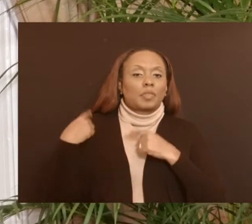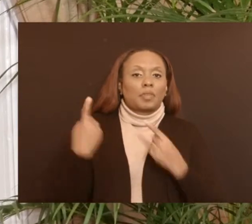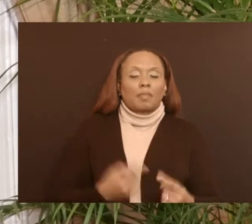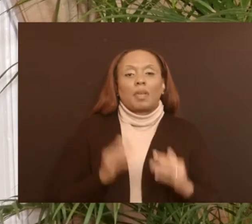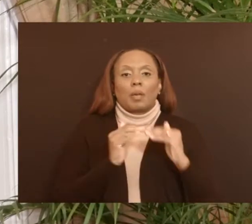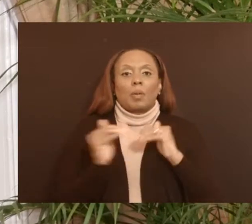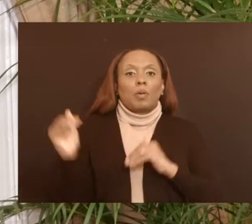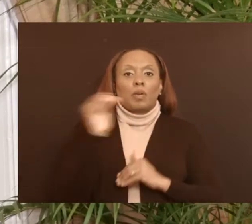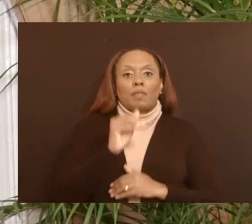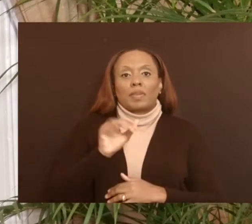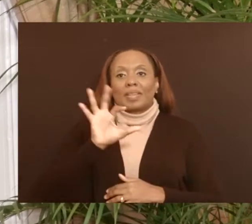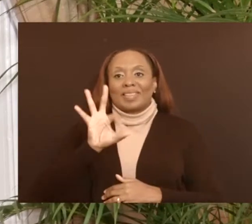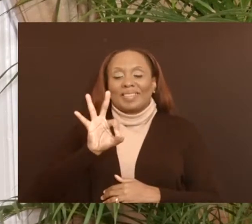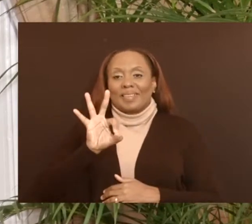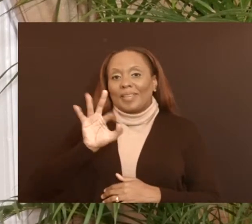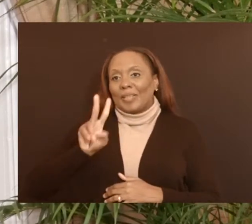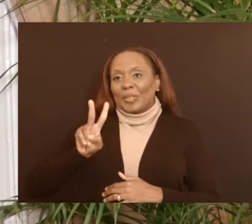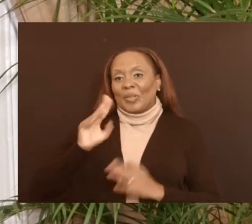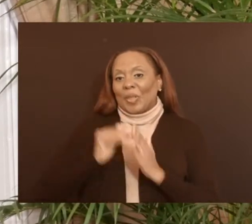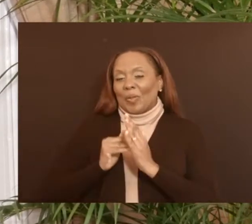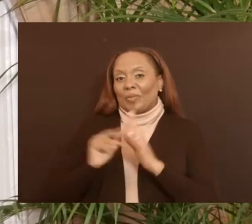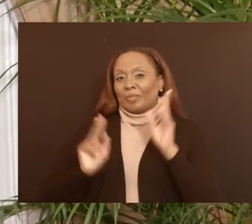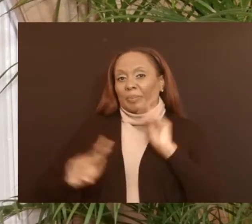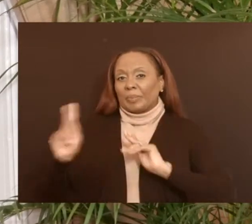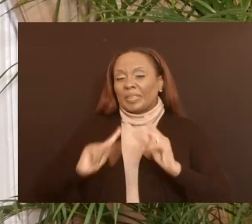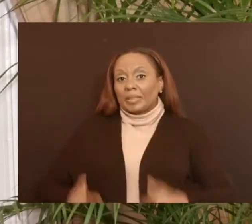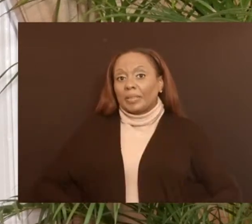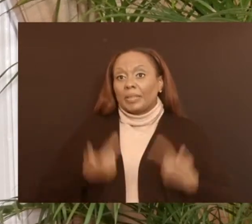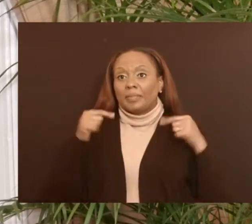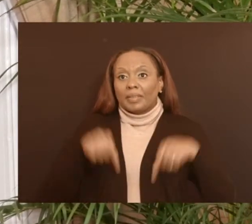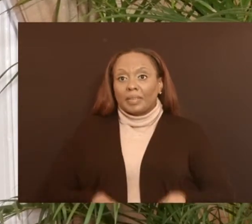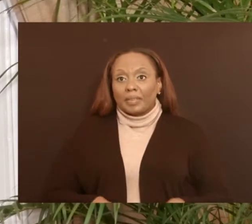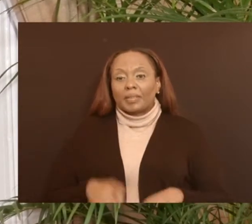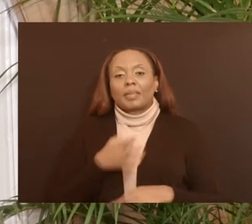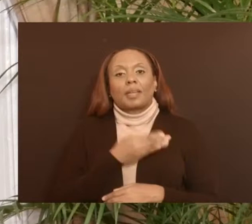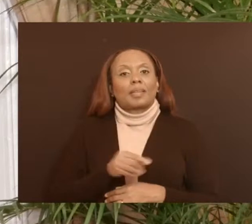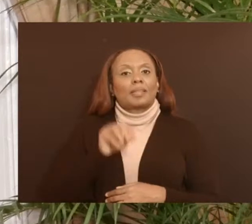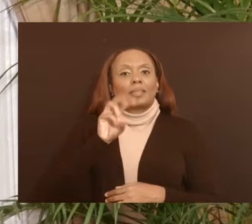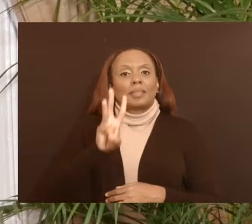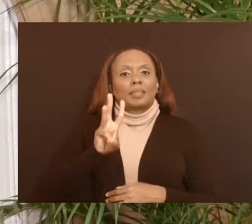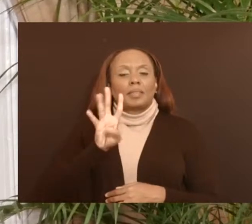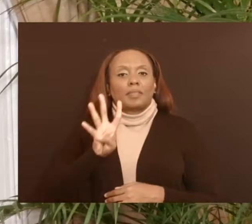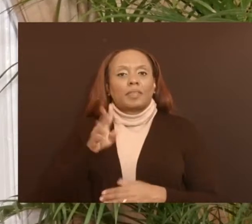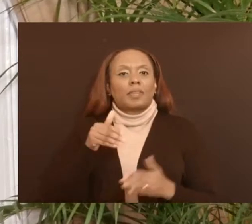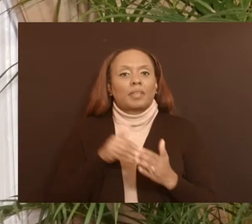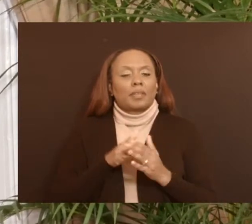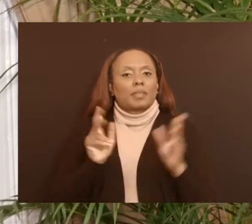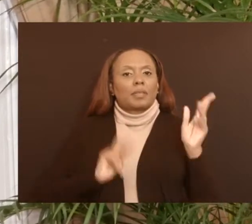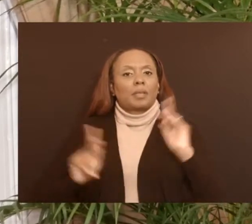92,000 persons living in Barbados, and about 64,000